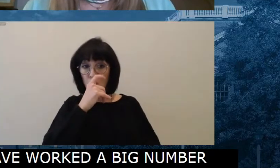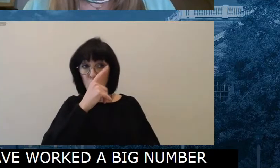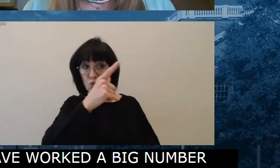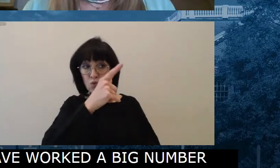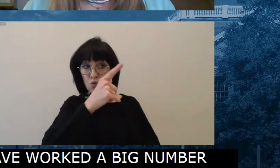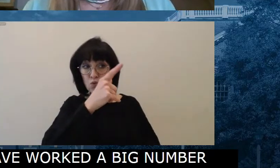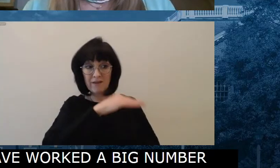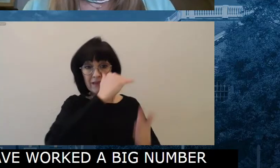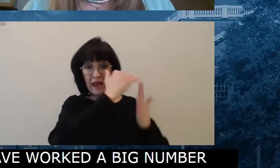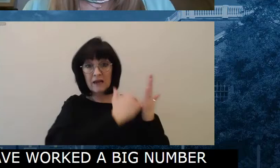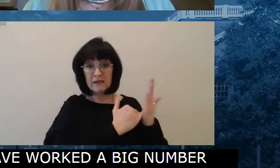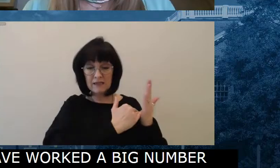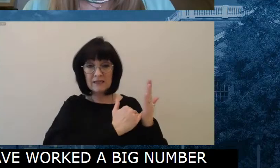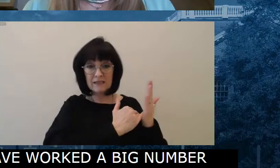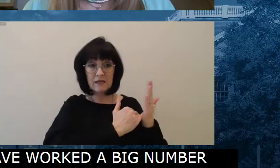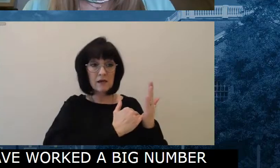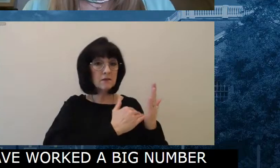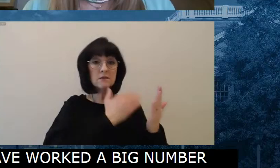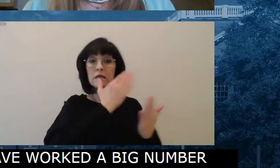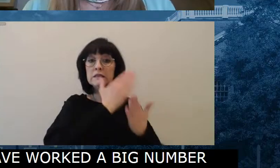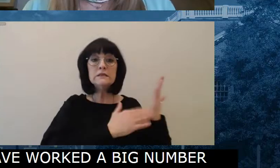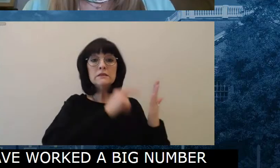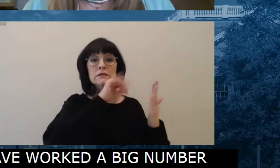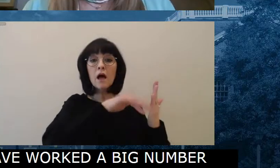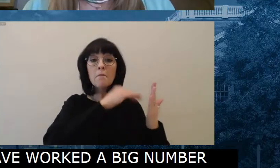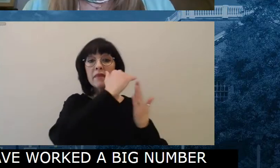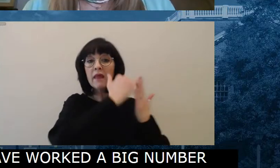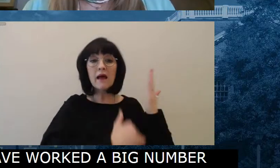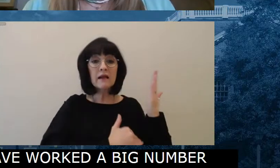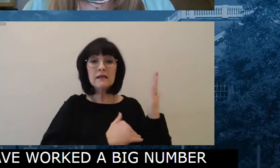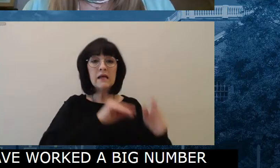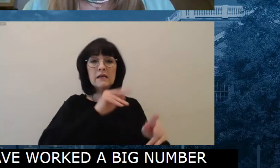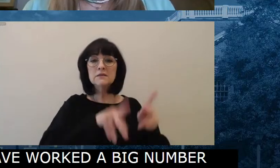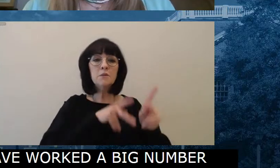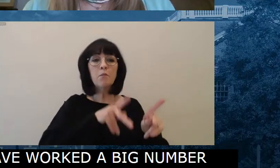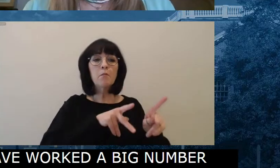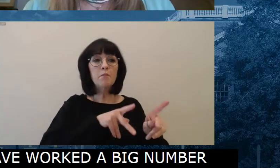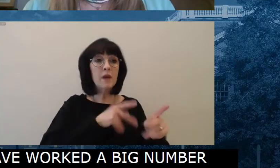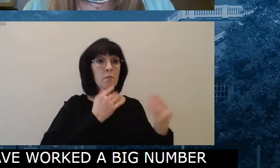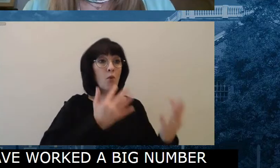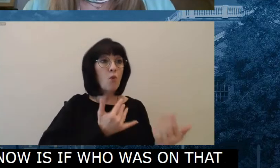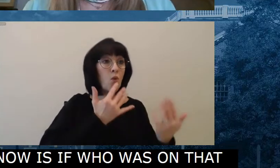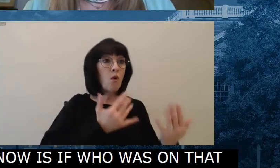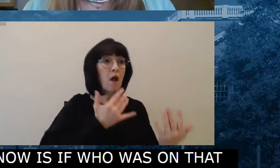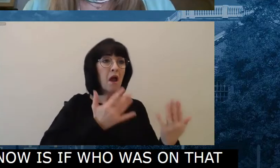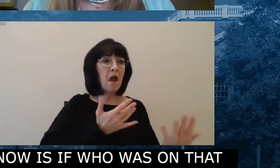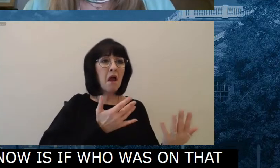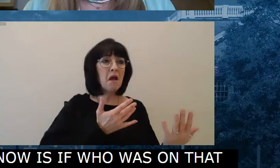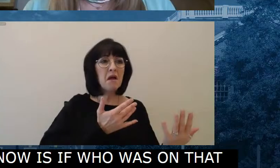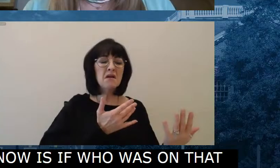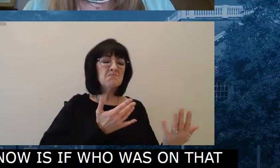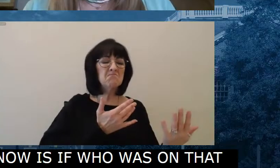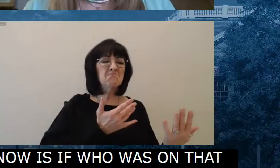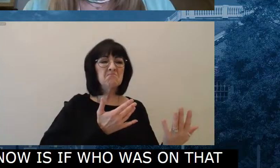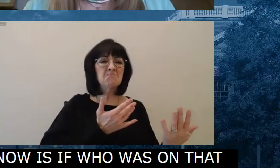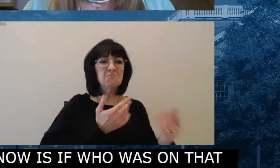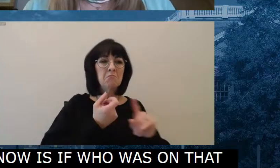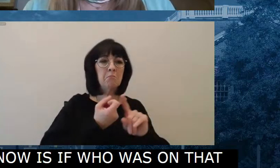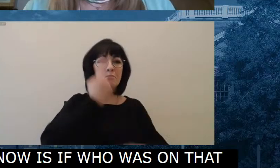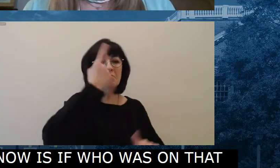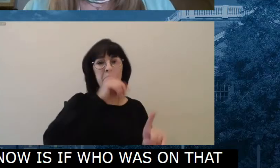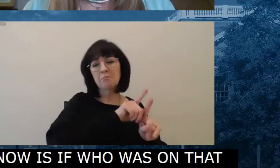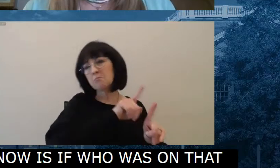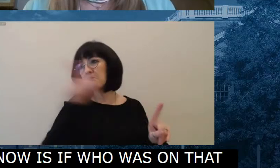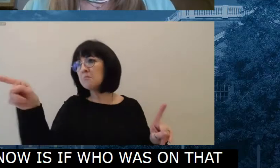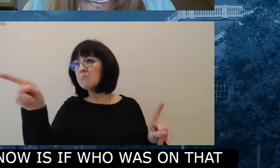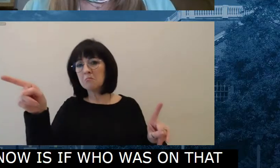got vaccinated at a Walgreens or some other place, just because there might be a small difference